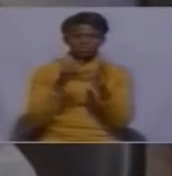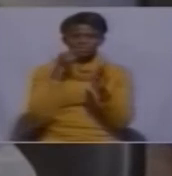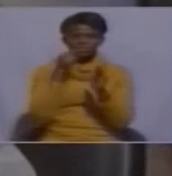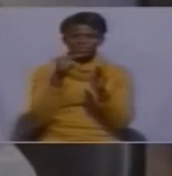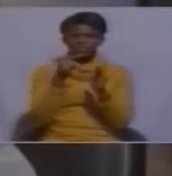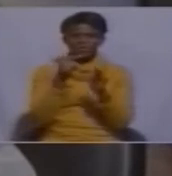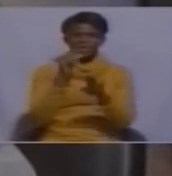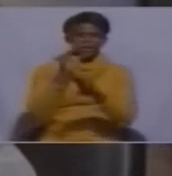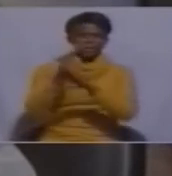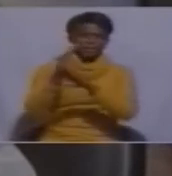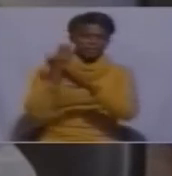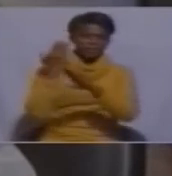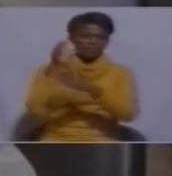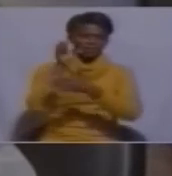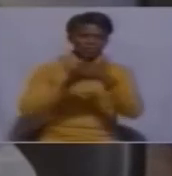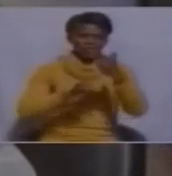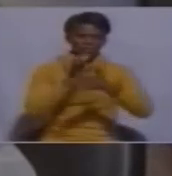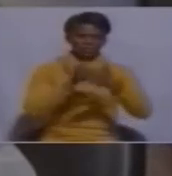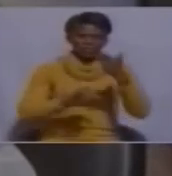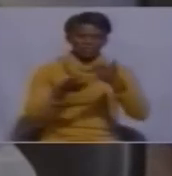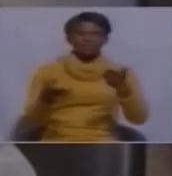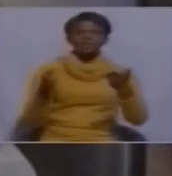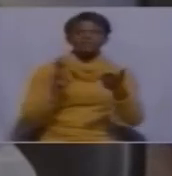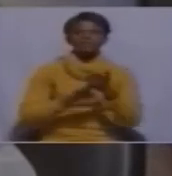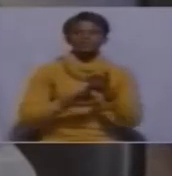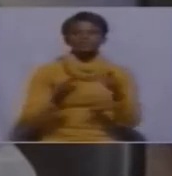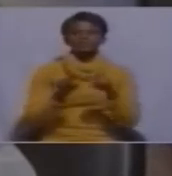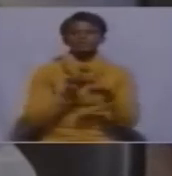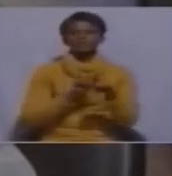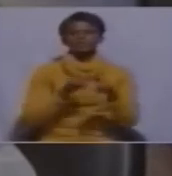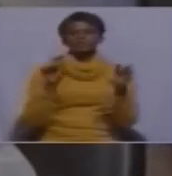the previous clauses have been repealed and replaced.